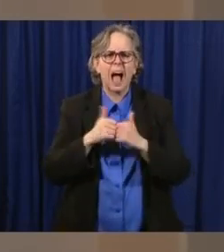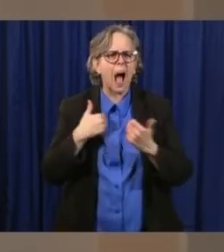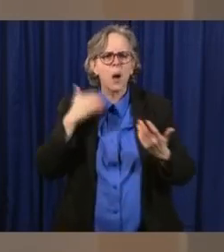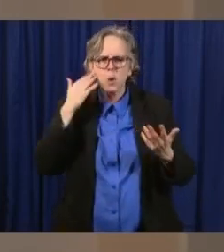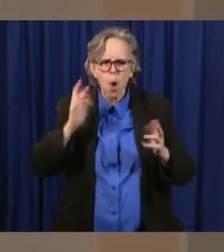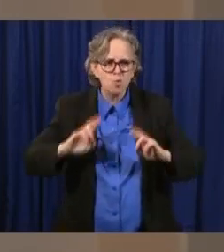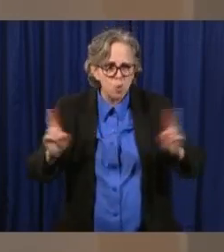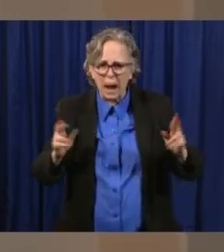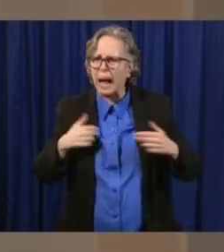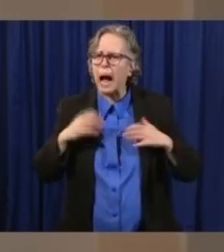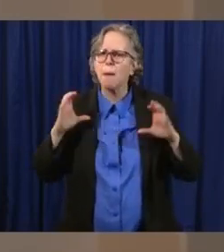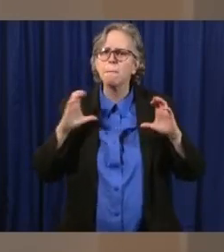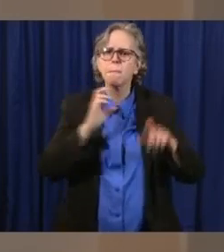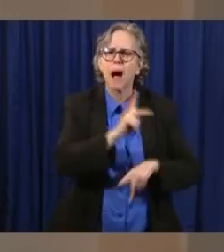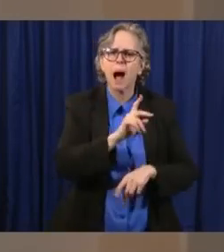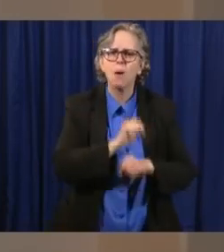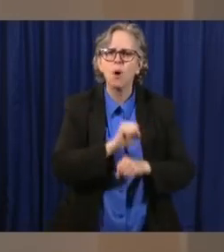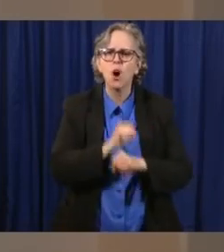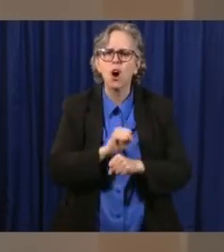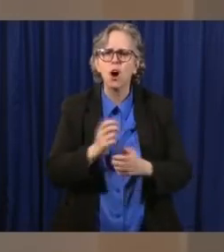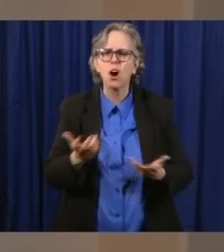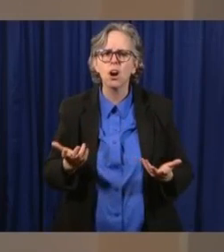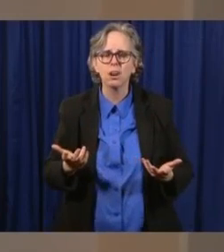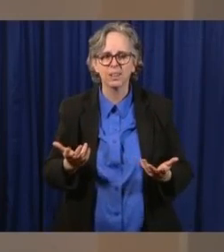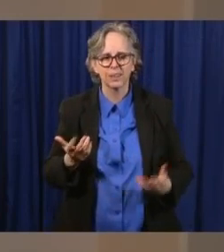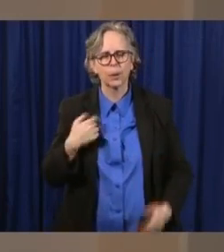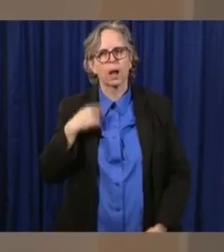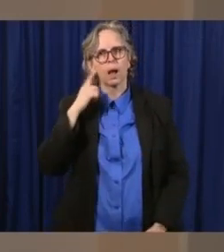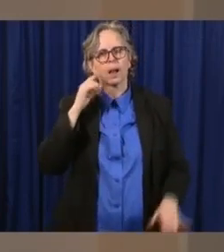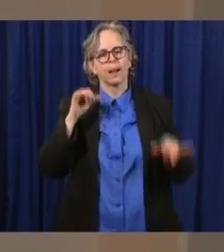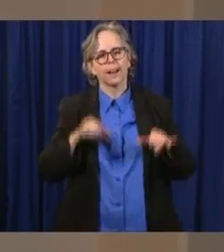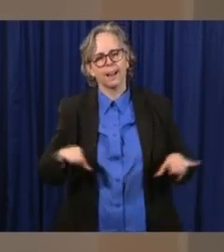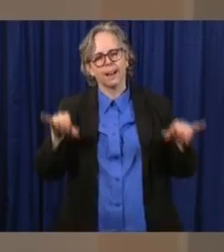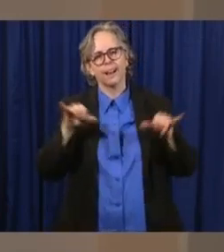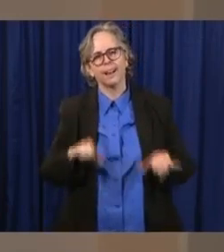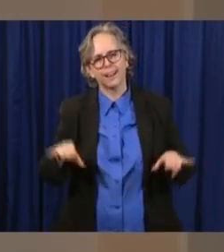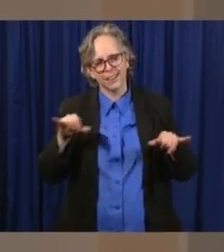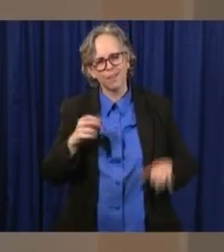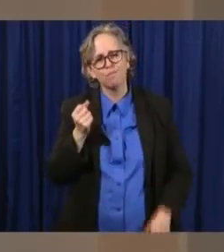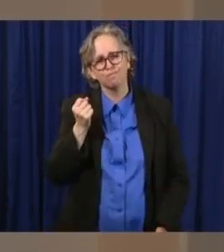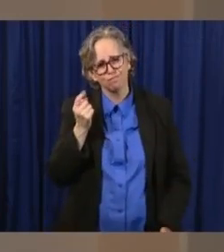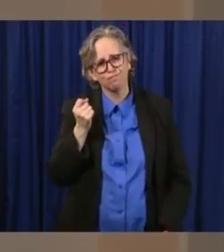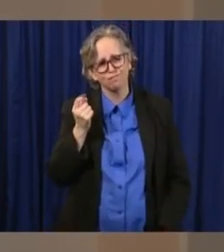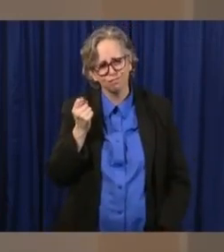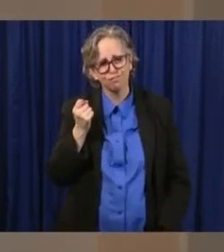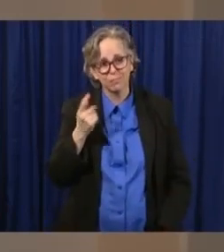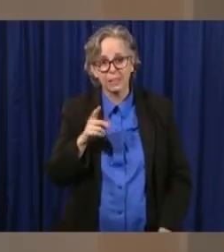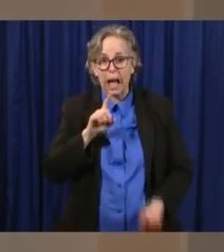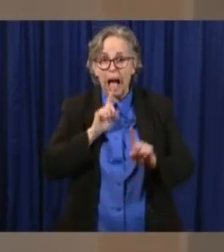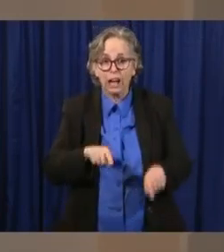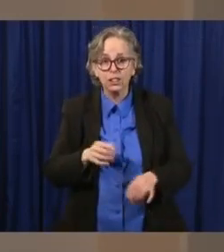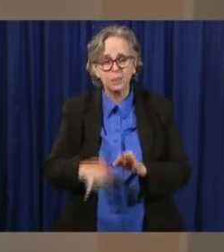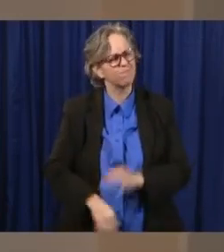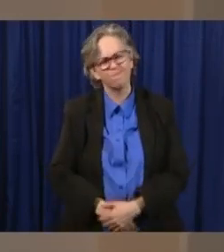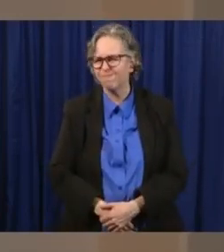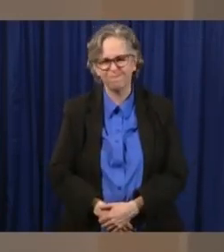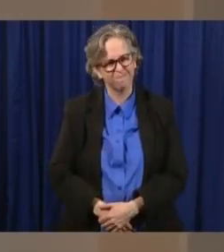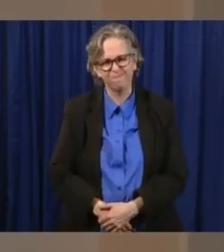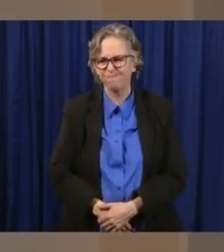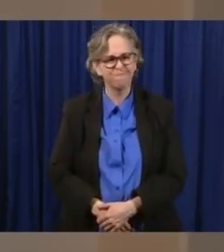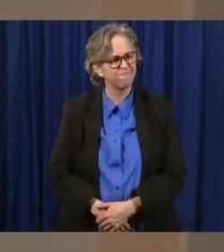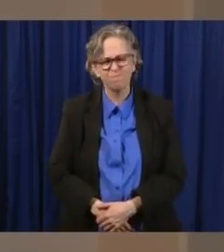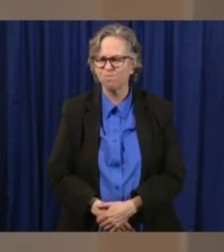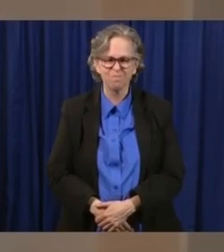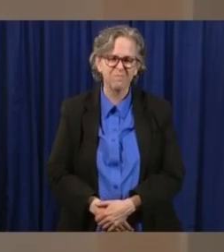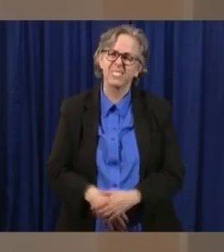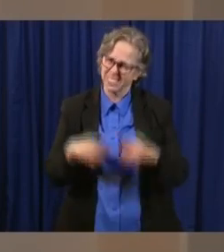This is a question that we wrestle with constantly. It's a complicated answer. There's no doubt about it. And I